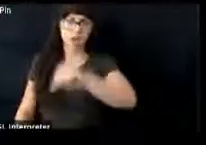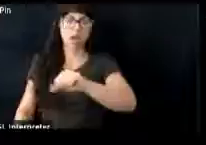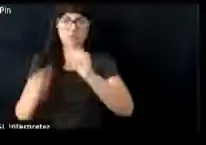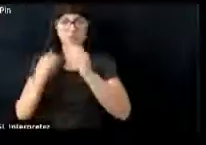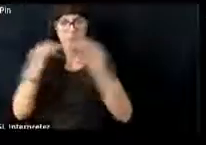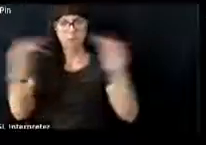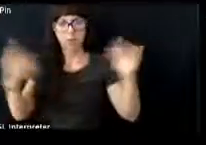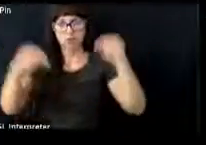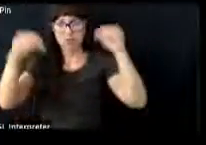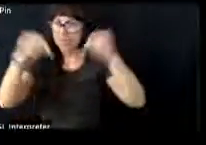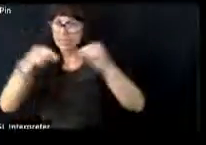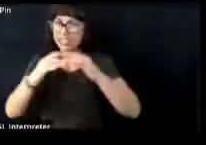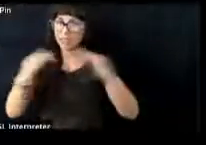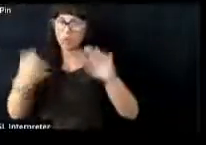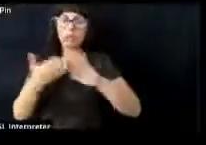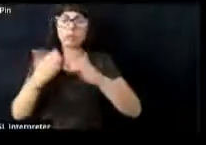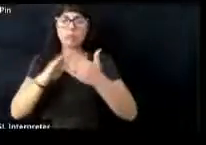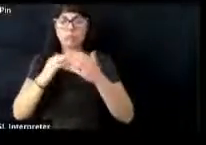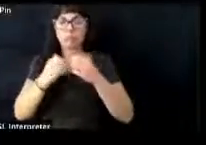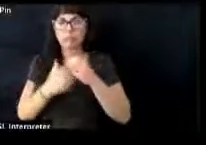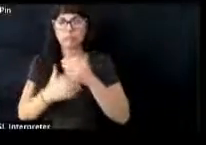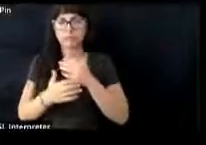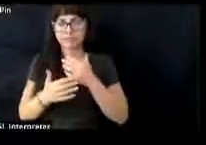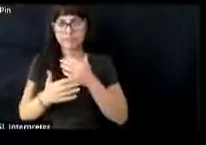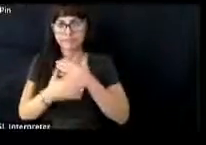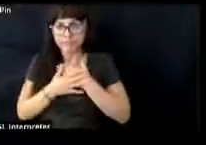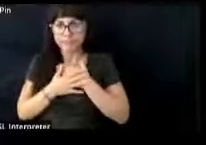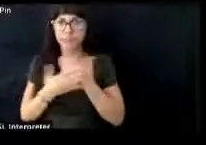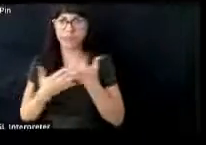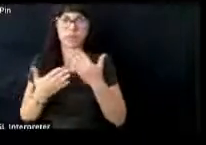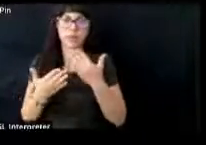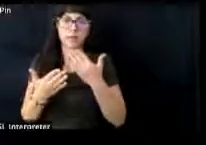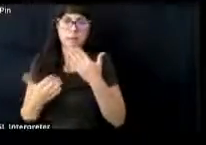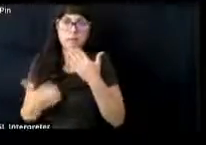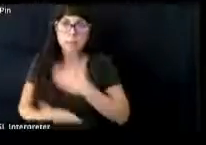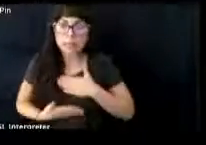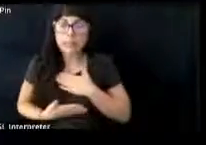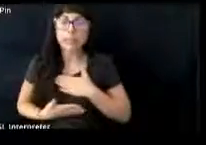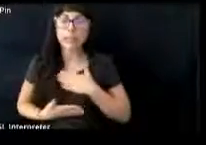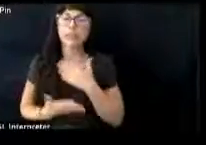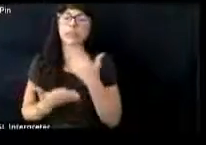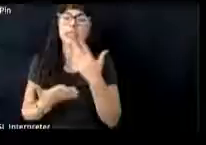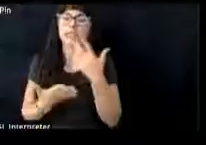diverse, and please keep it intact. Thank you very much.